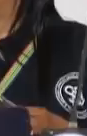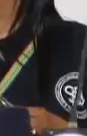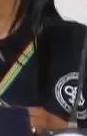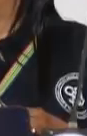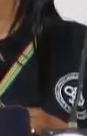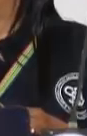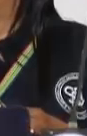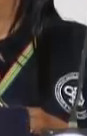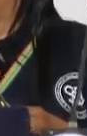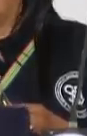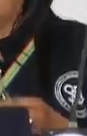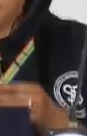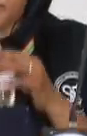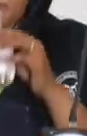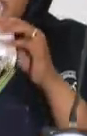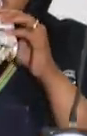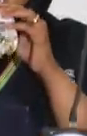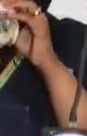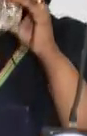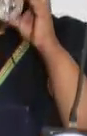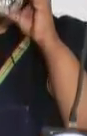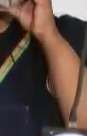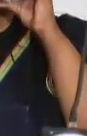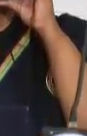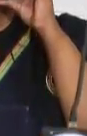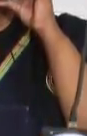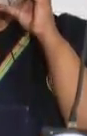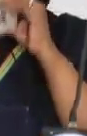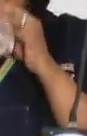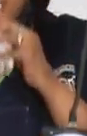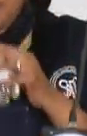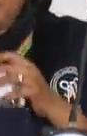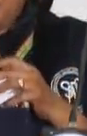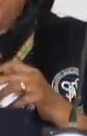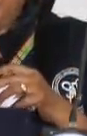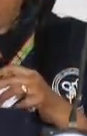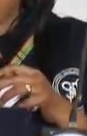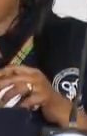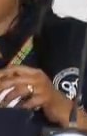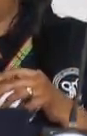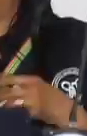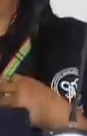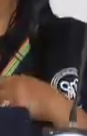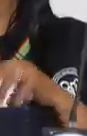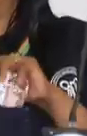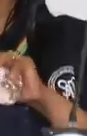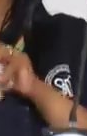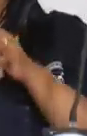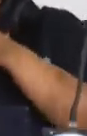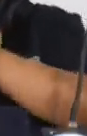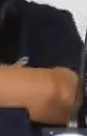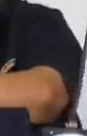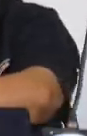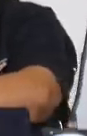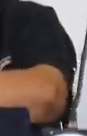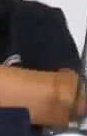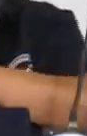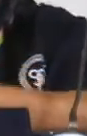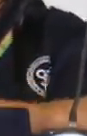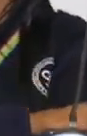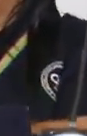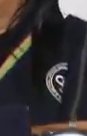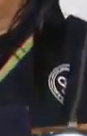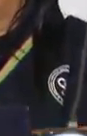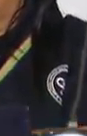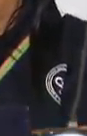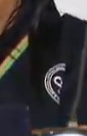discussing it. I don't. It's a trivial matter in my view. But if you think it's important, well. Not exactly